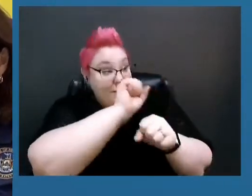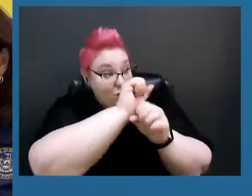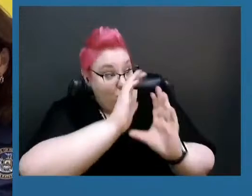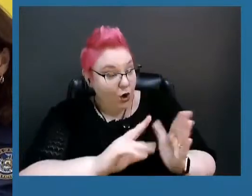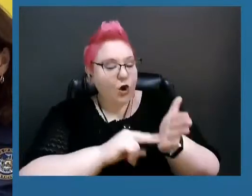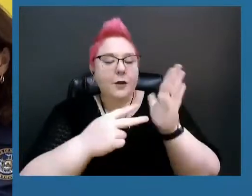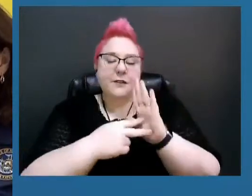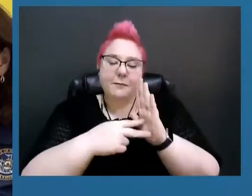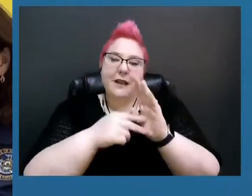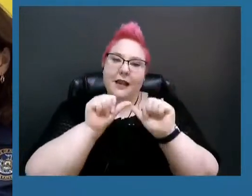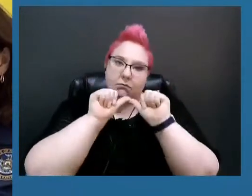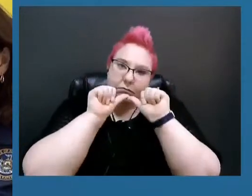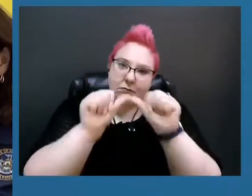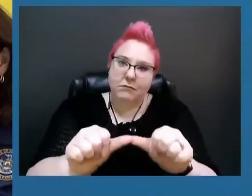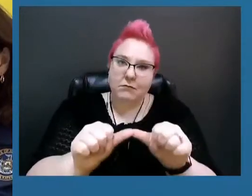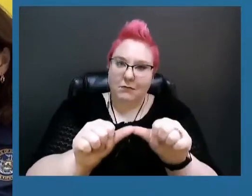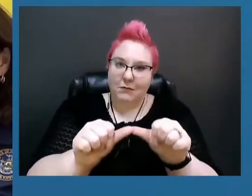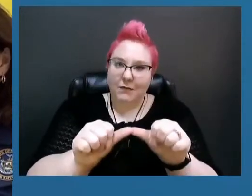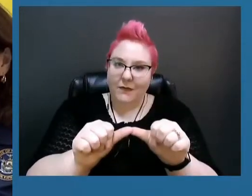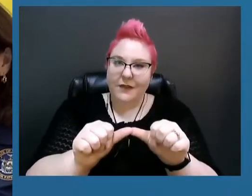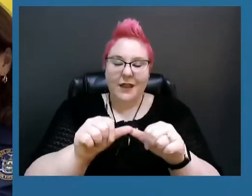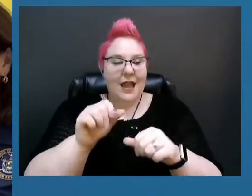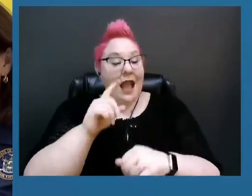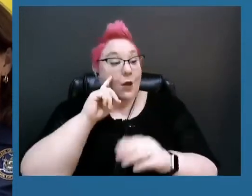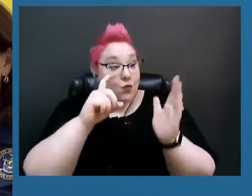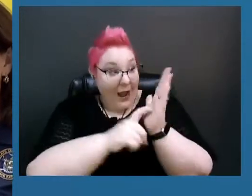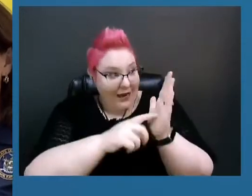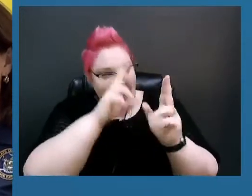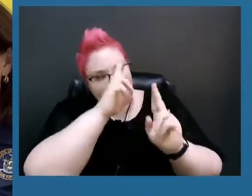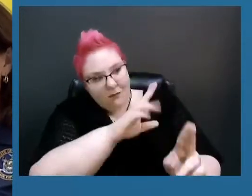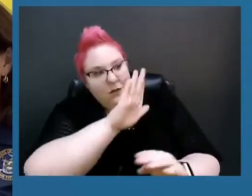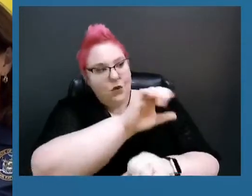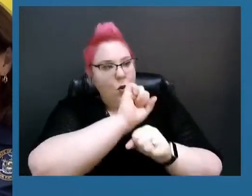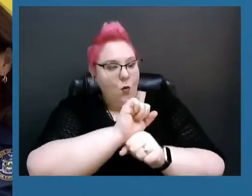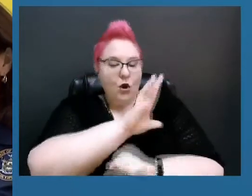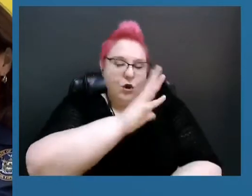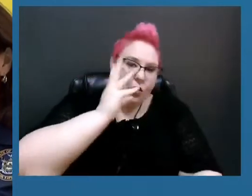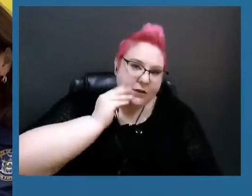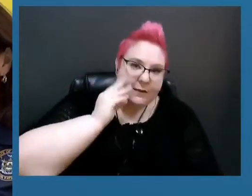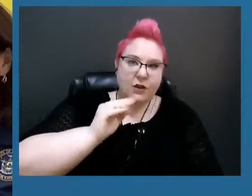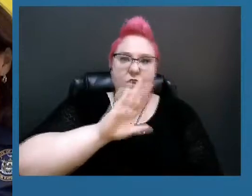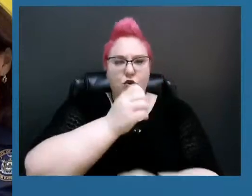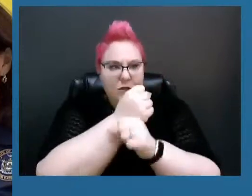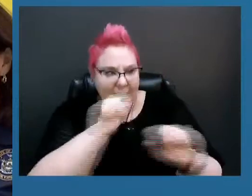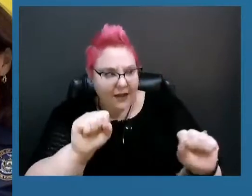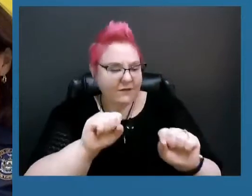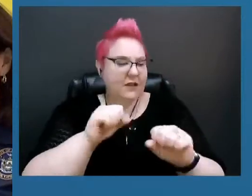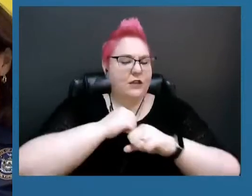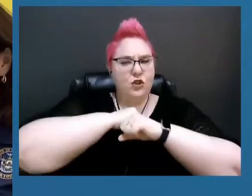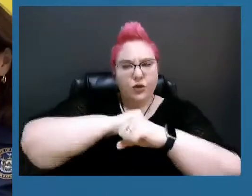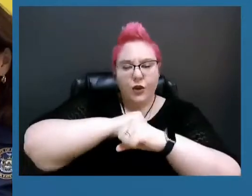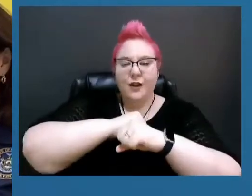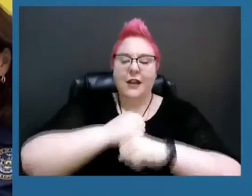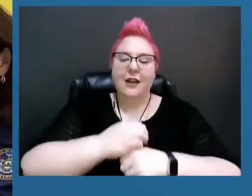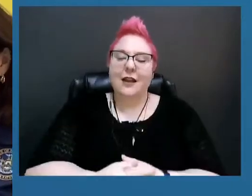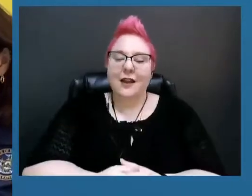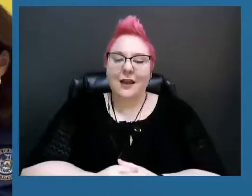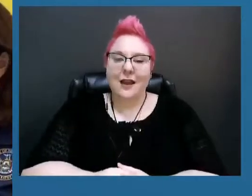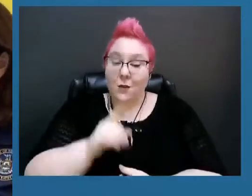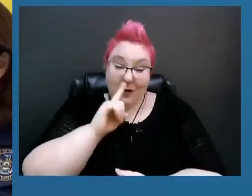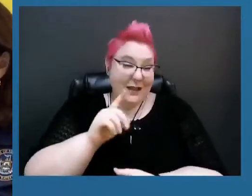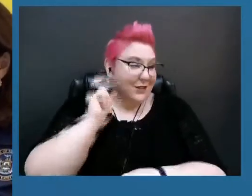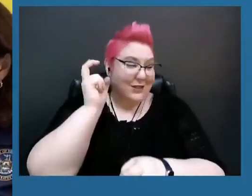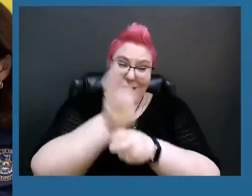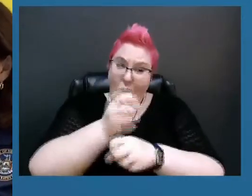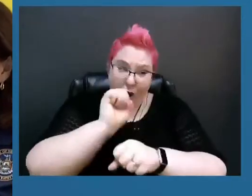retaining and recognizing the work that you ever do, the experience you bring, the safety and security, and just the hard work you do to